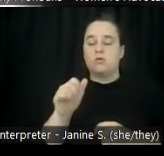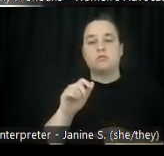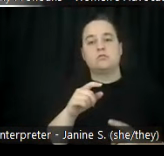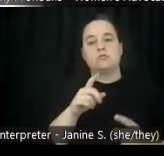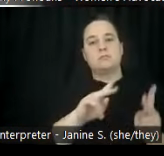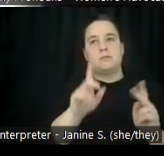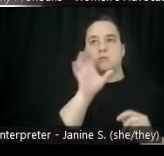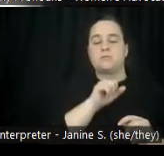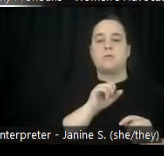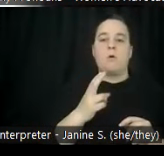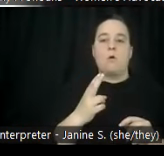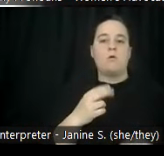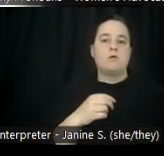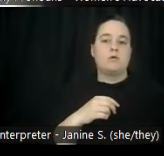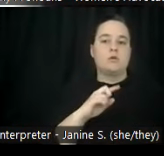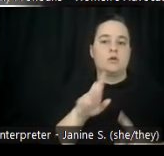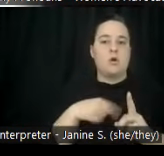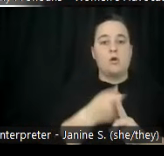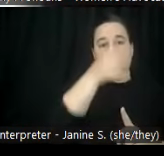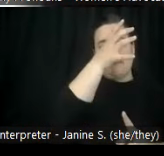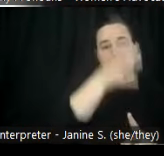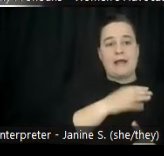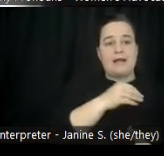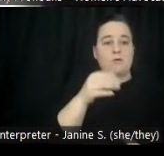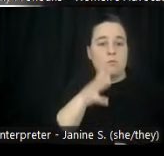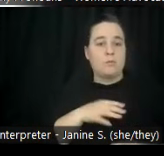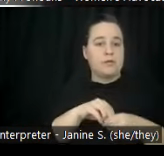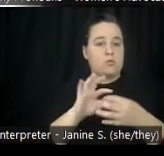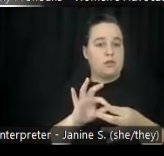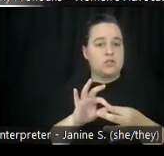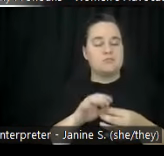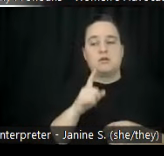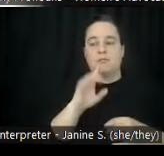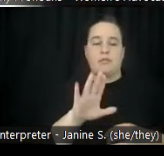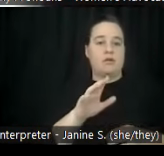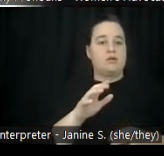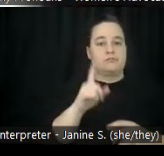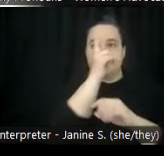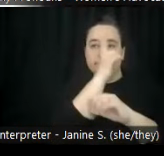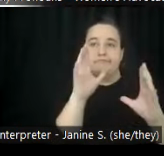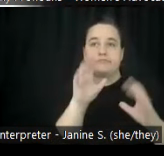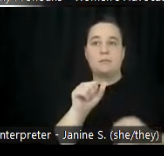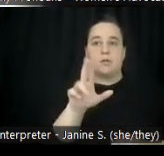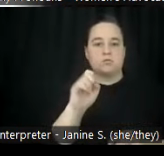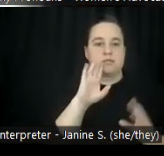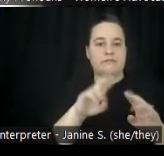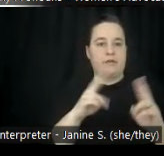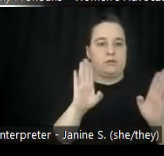know, it's only a man and a woman, or just have a very narrow view of who can experience abuse.